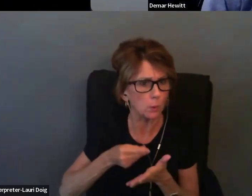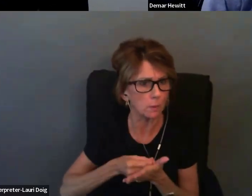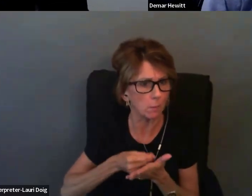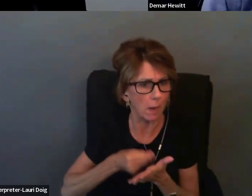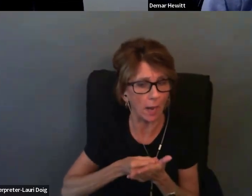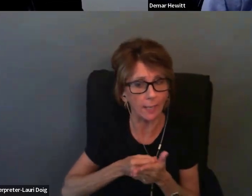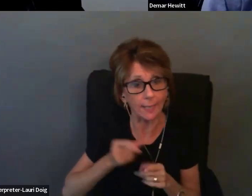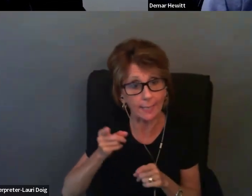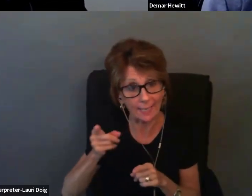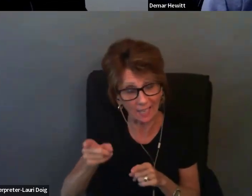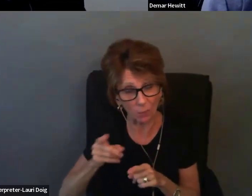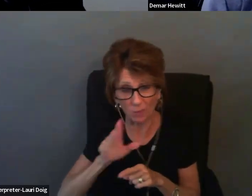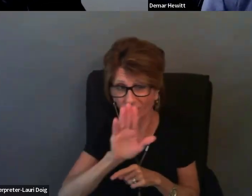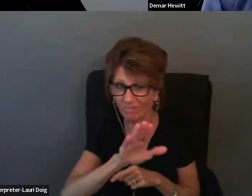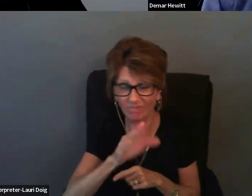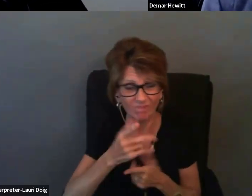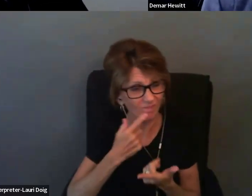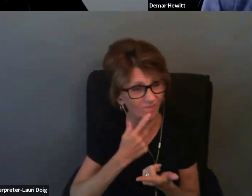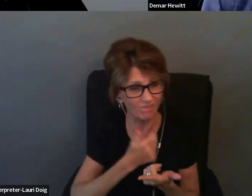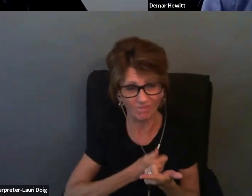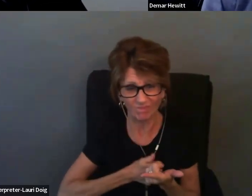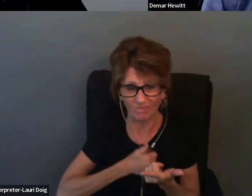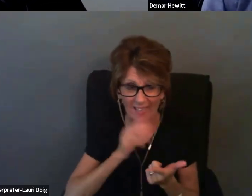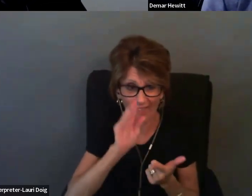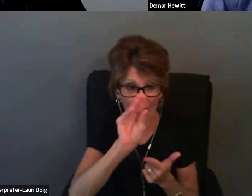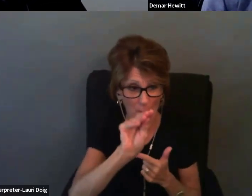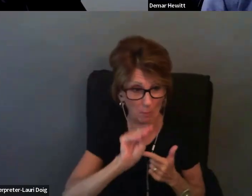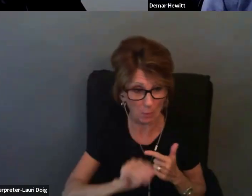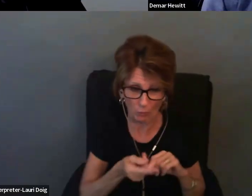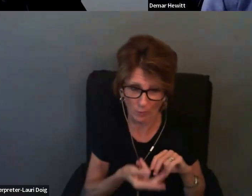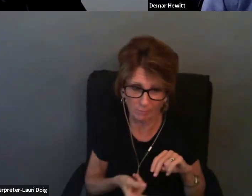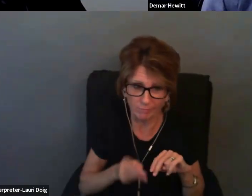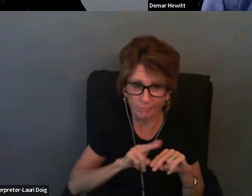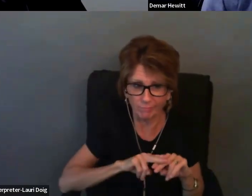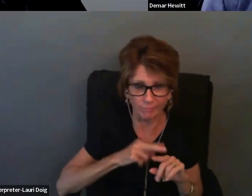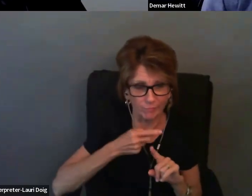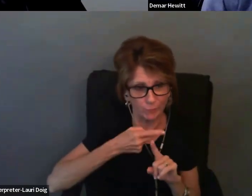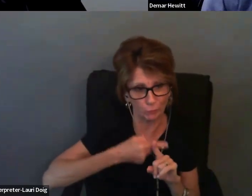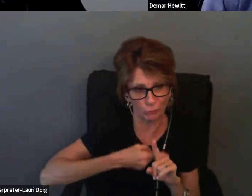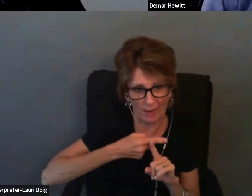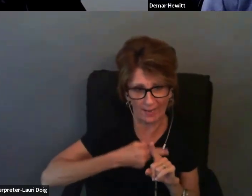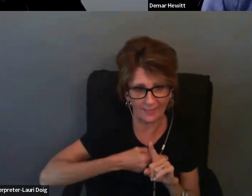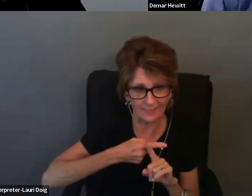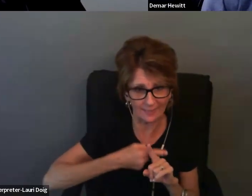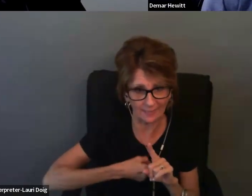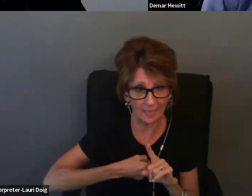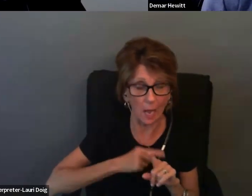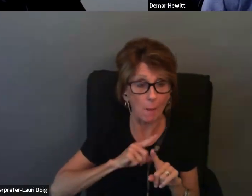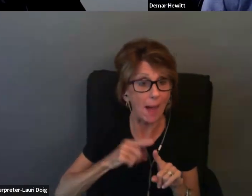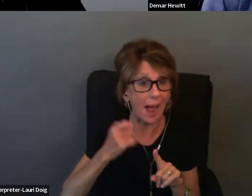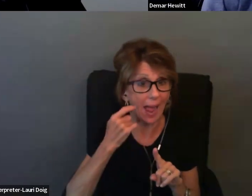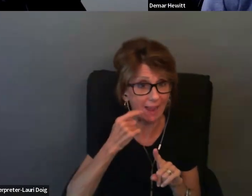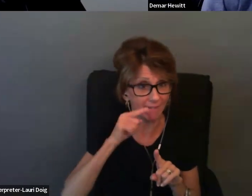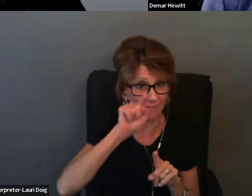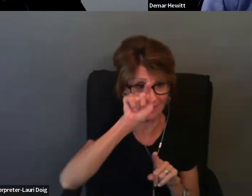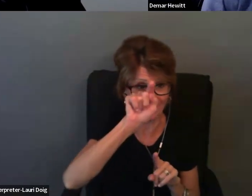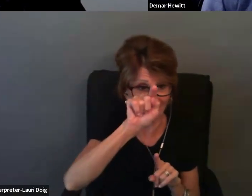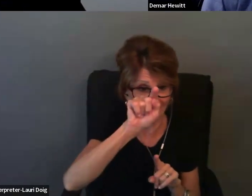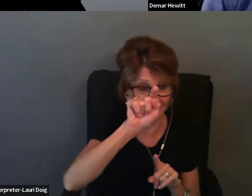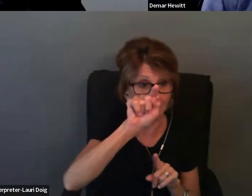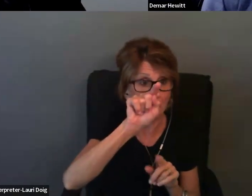landlord accounts for in assessing whether or not to give you that transfer. But if all things are the